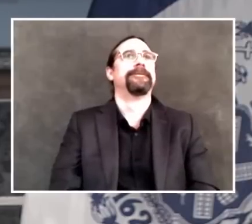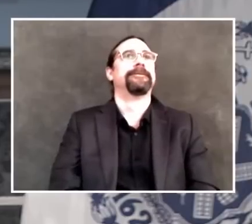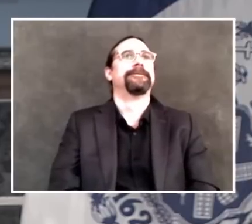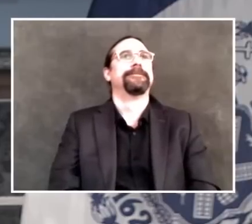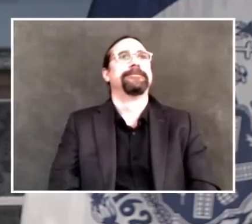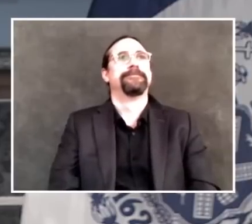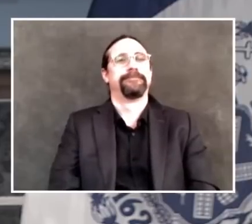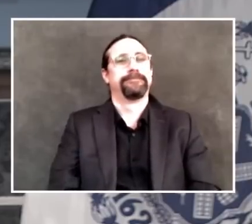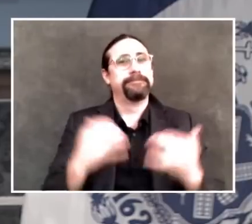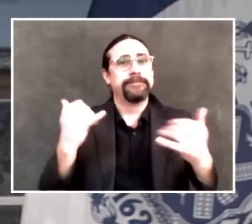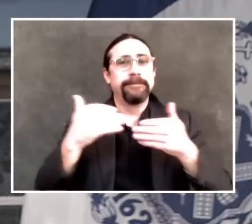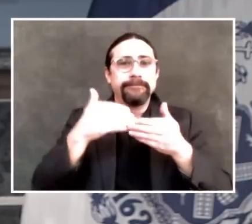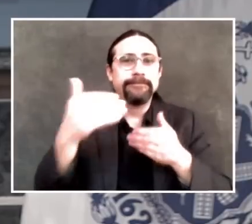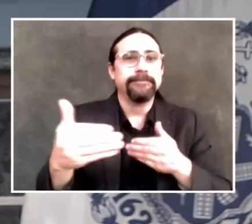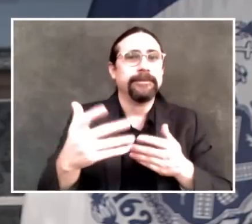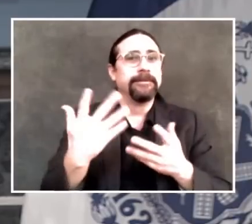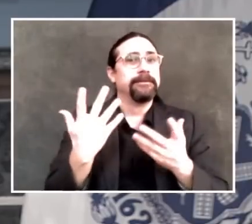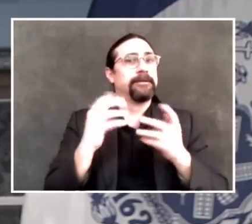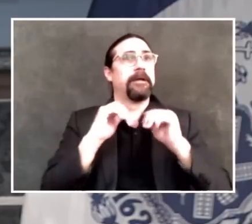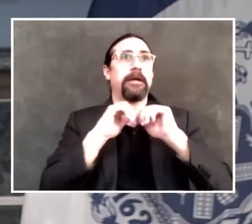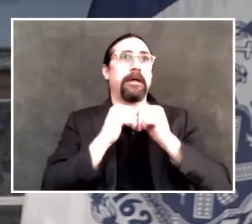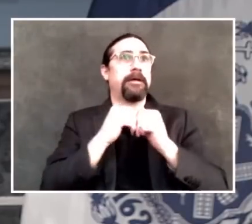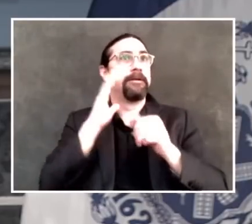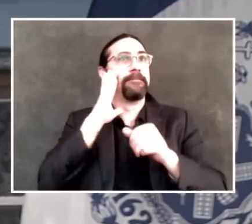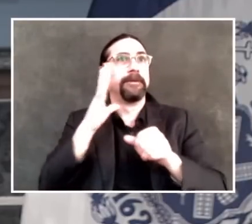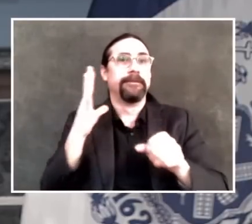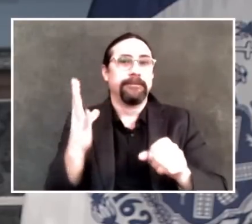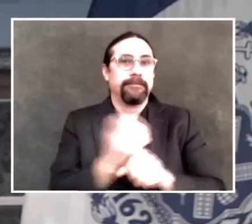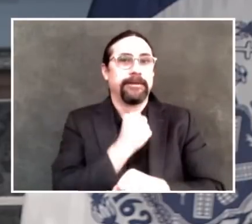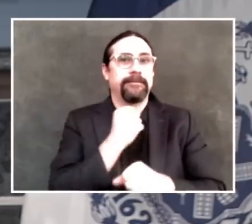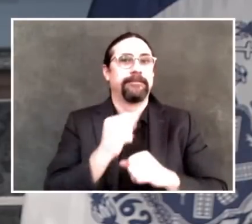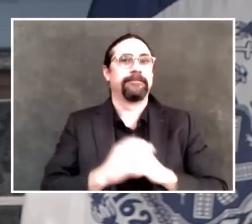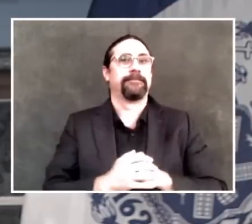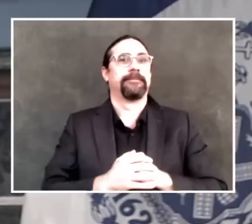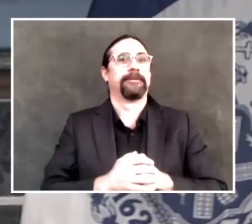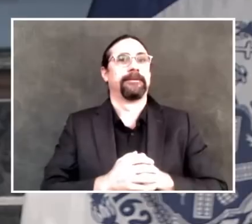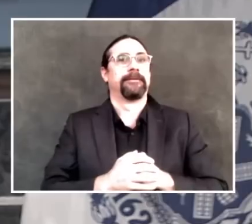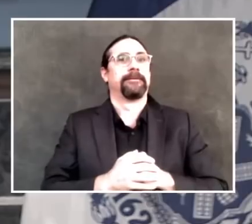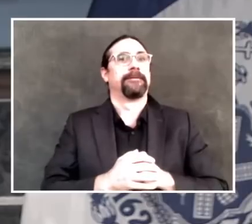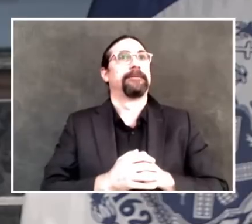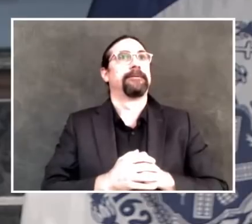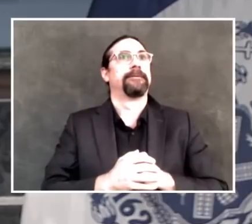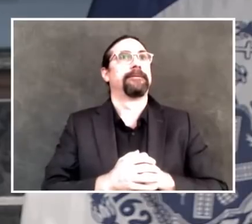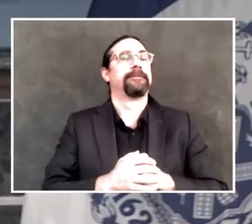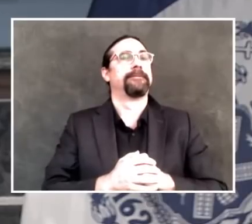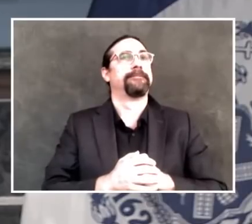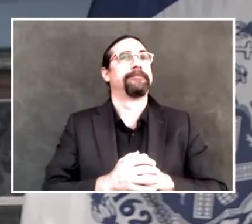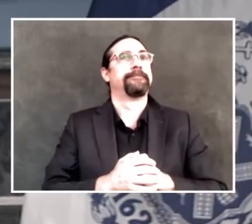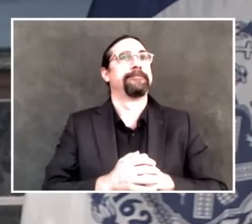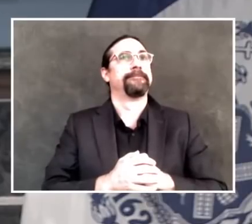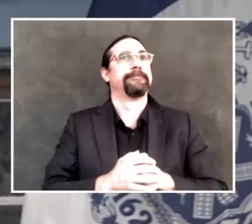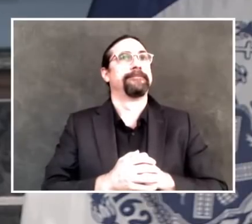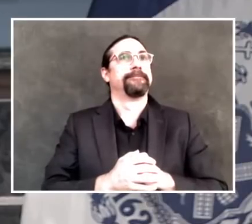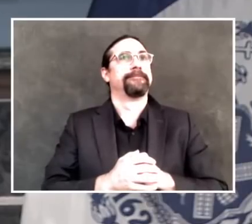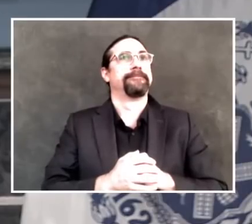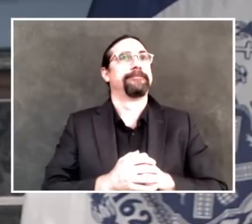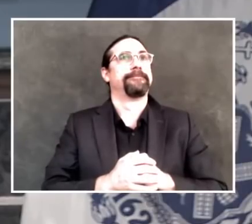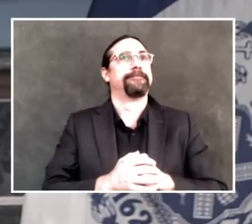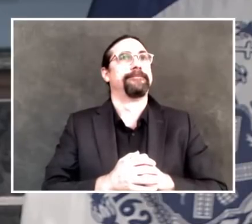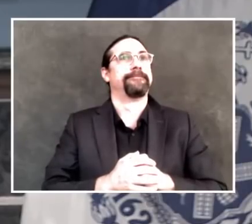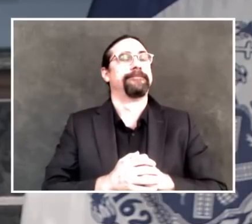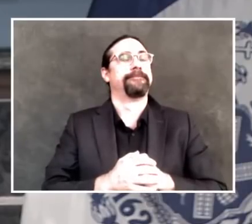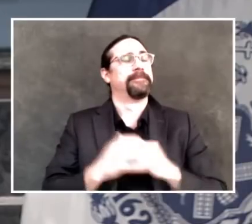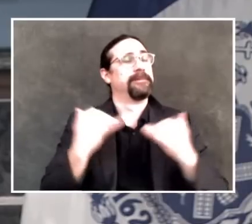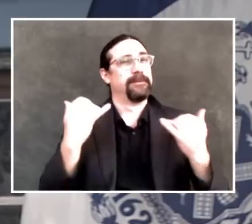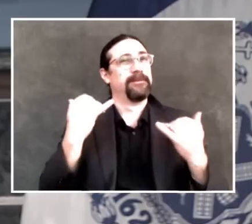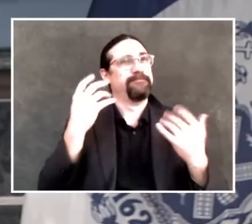then what it would look like to go forward. Now, obviously we have a long way to go. Long battle. I've